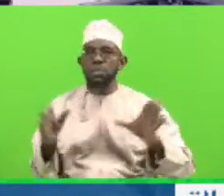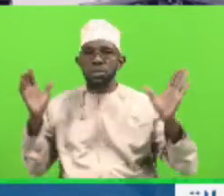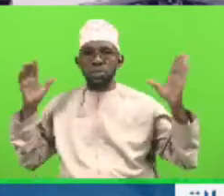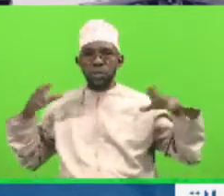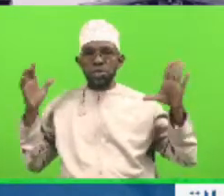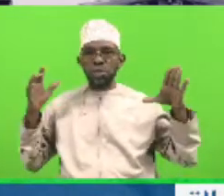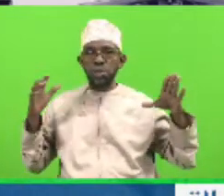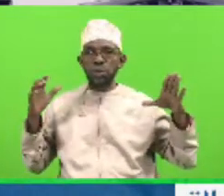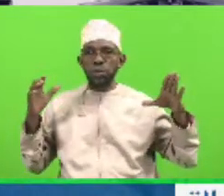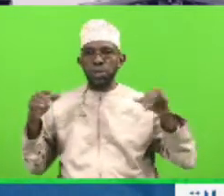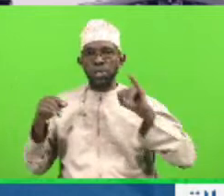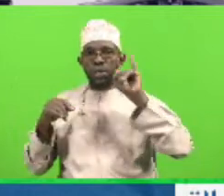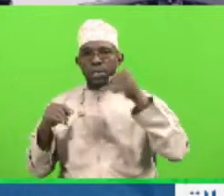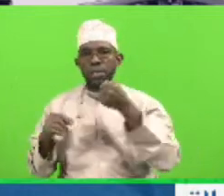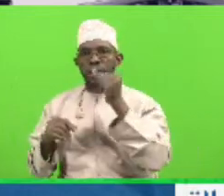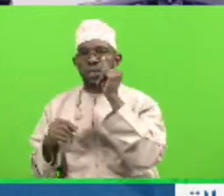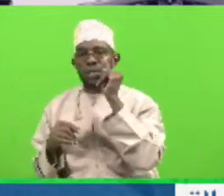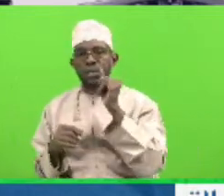Jibreel alayhi salam.